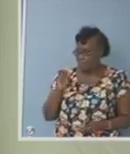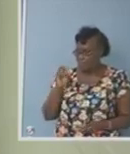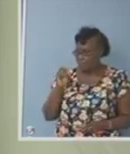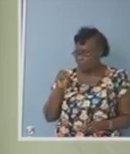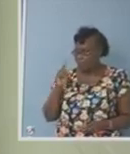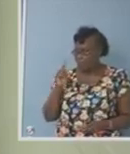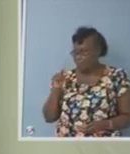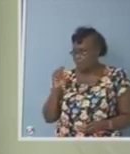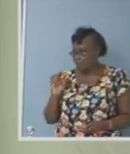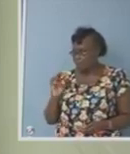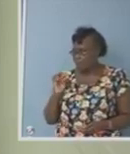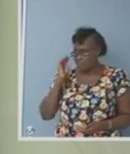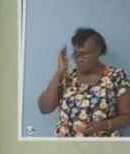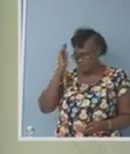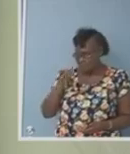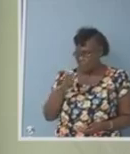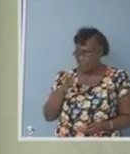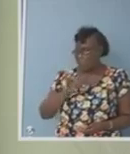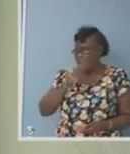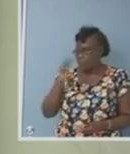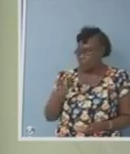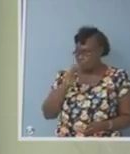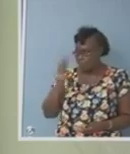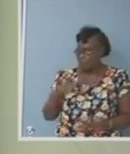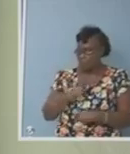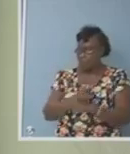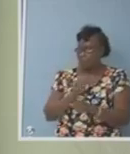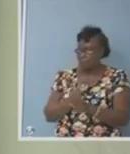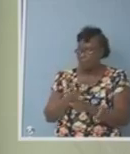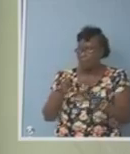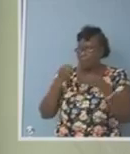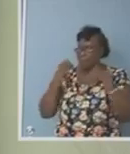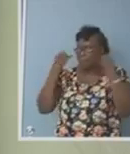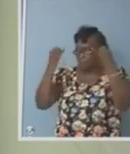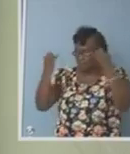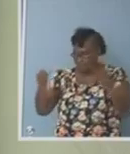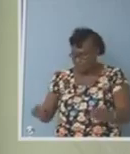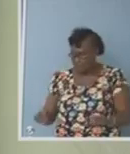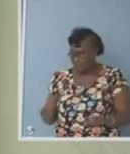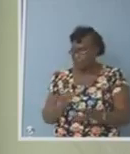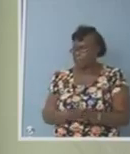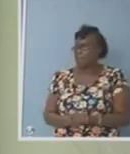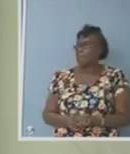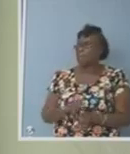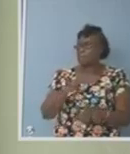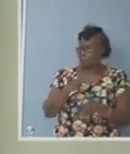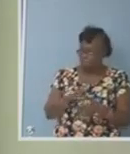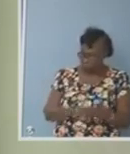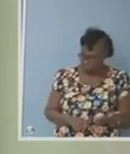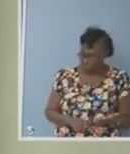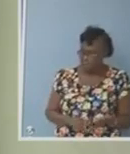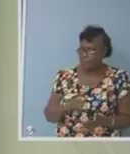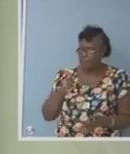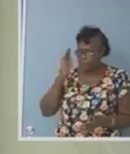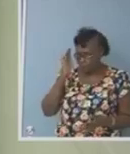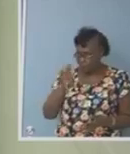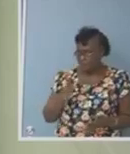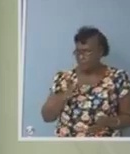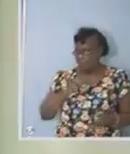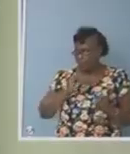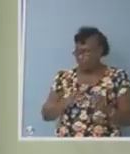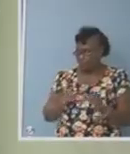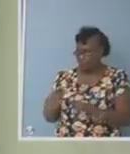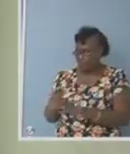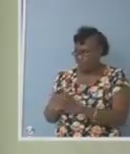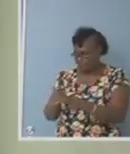we will on Wednesday make the announcement as to the mitigating measures and the other measures that we would put in